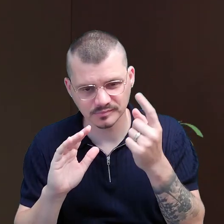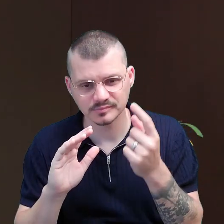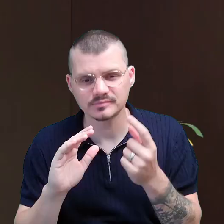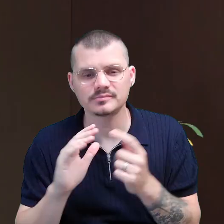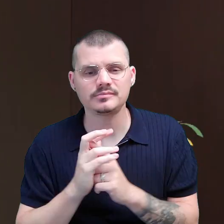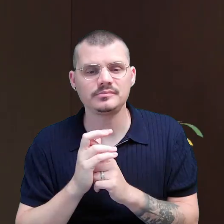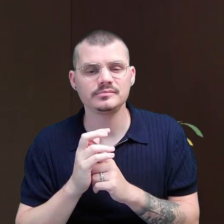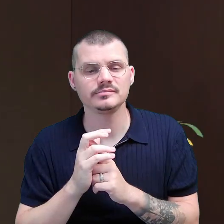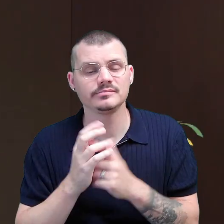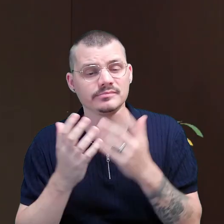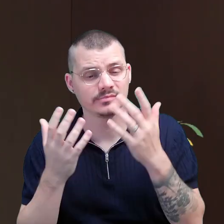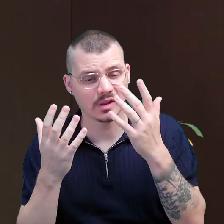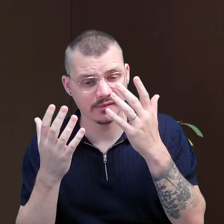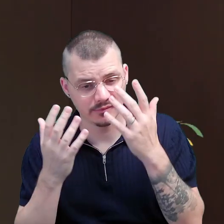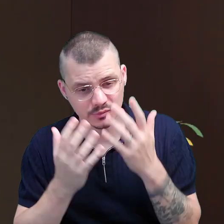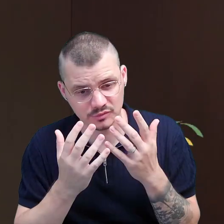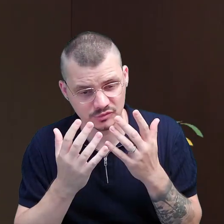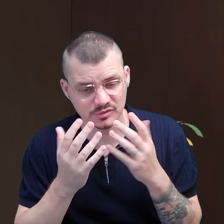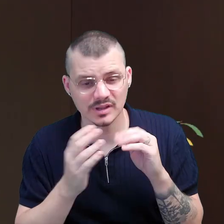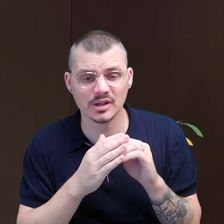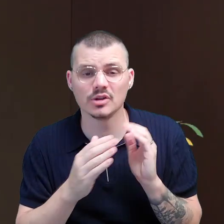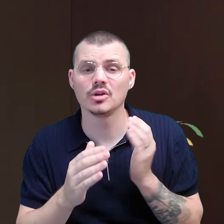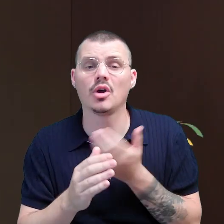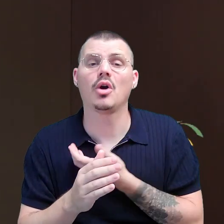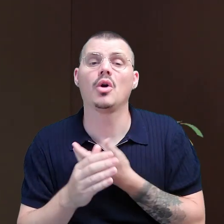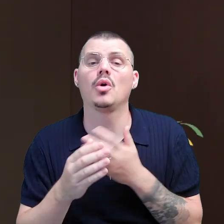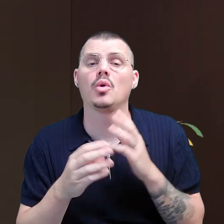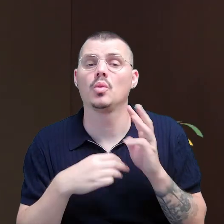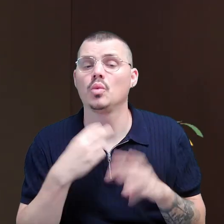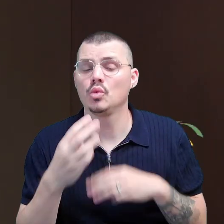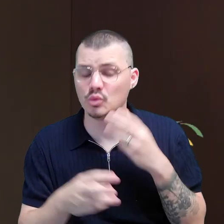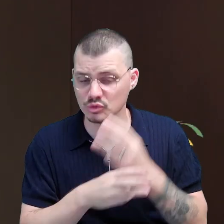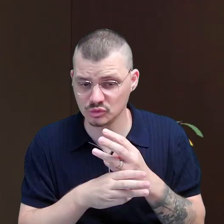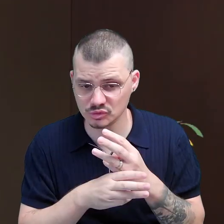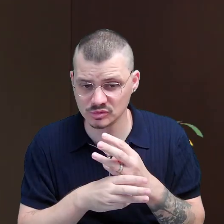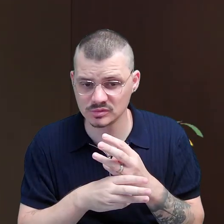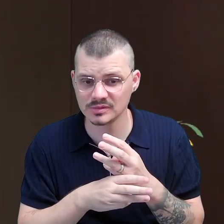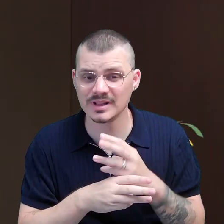However, unfortunately, in our world,